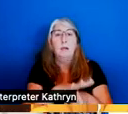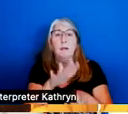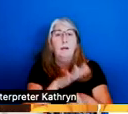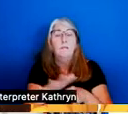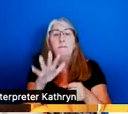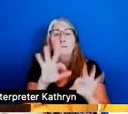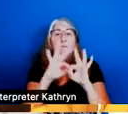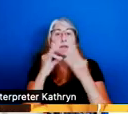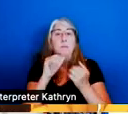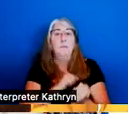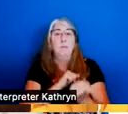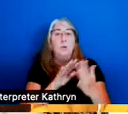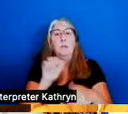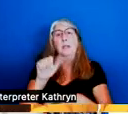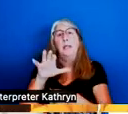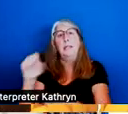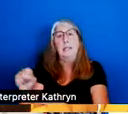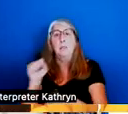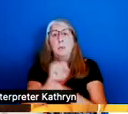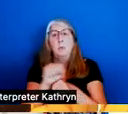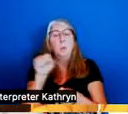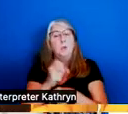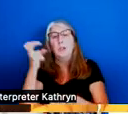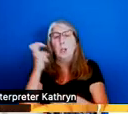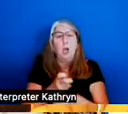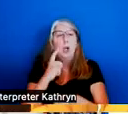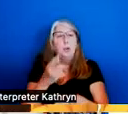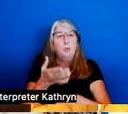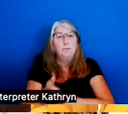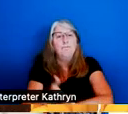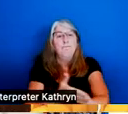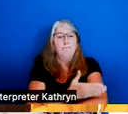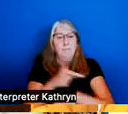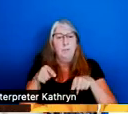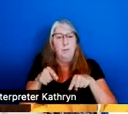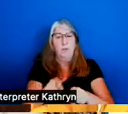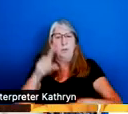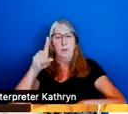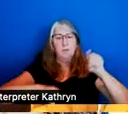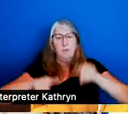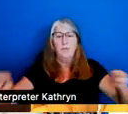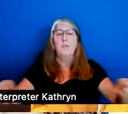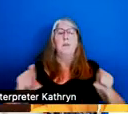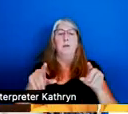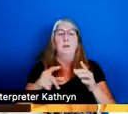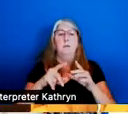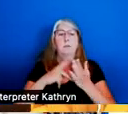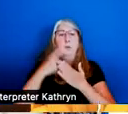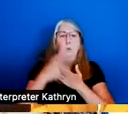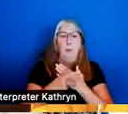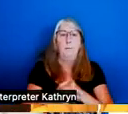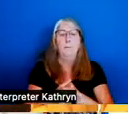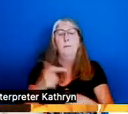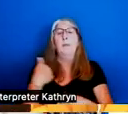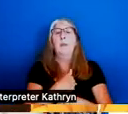ACF is working hard to make ground in these areas through our very diverse programs. And we are working hard to